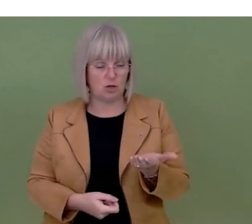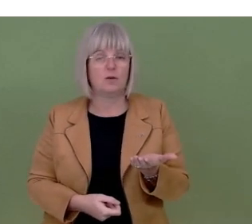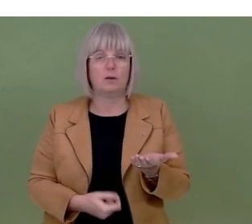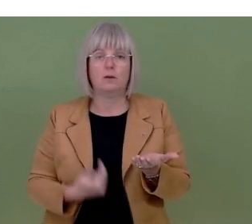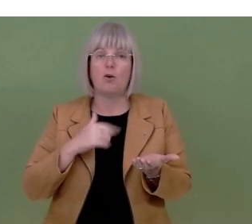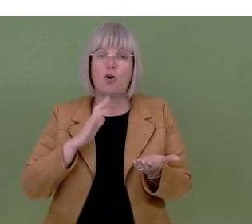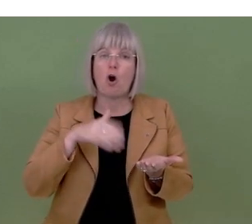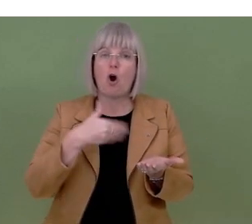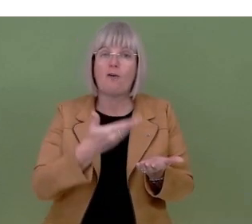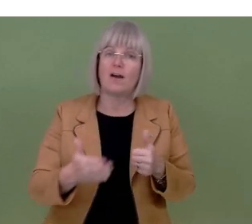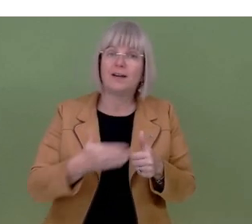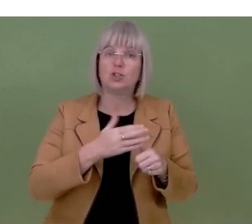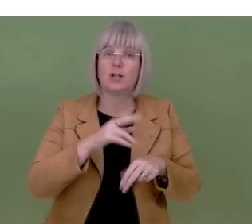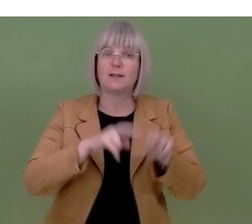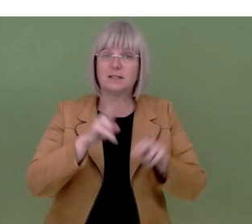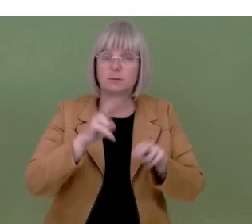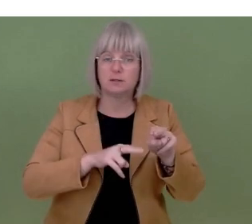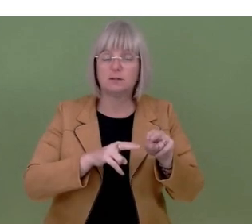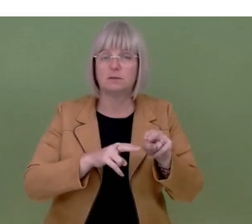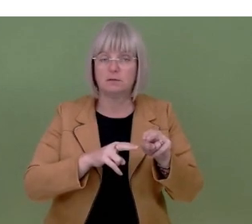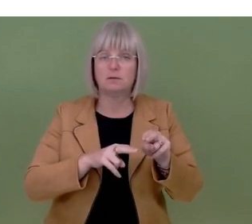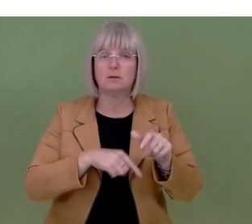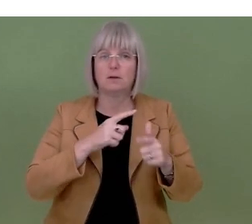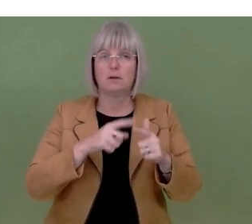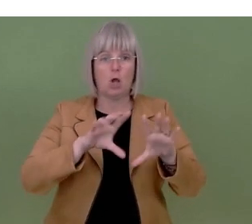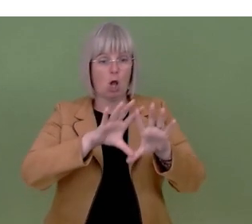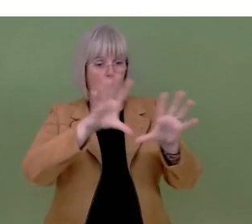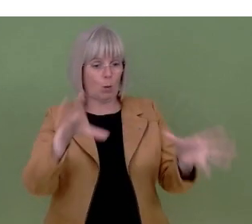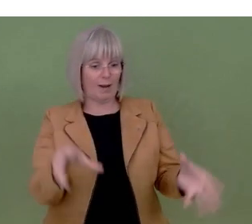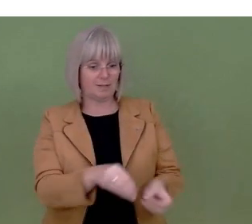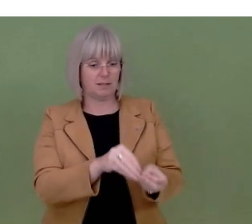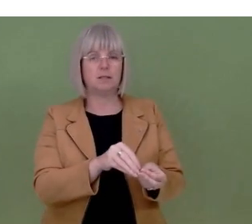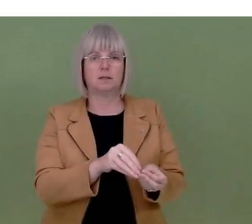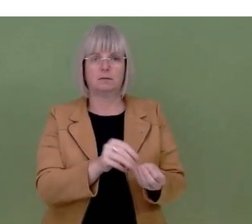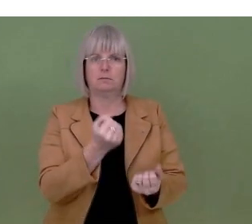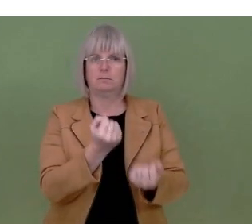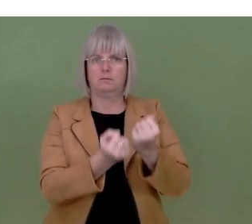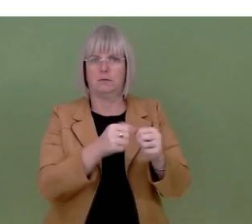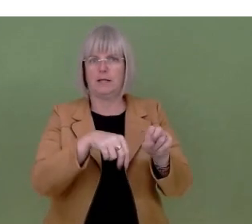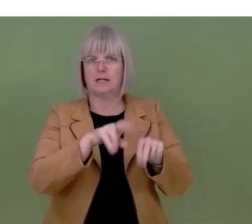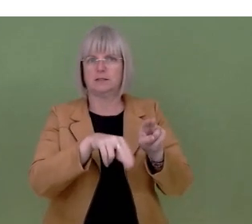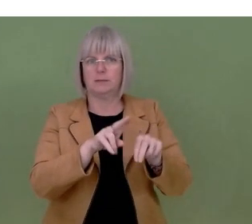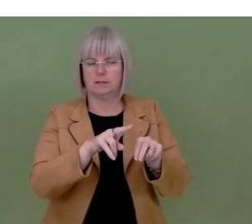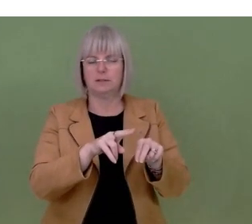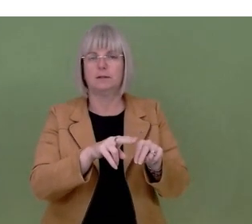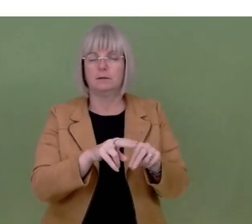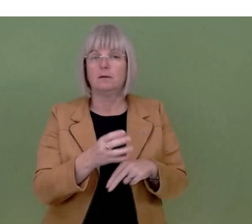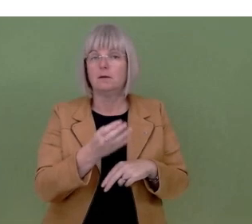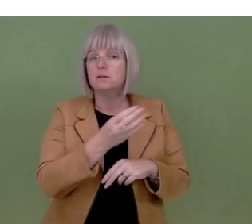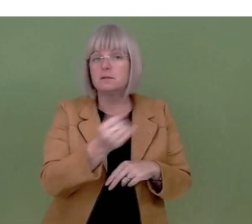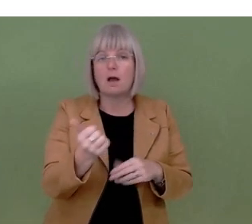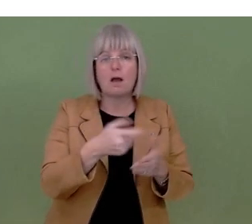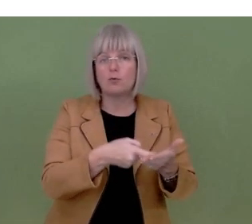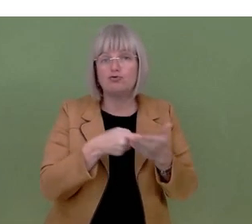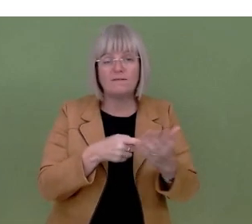assessment with psychoeducation and a holistic formulation. And then some of the folks who come through our service might be offered brief intervention